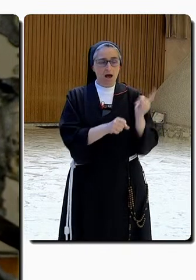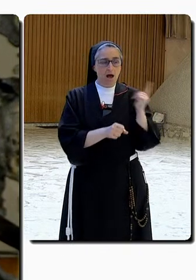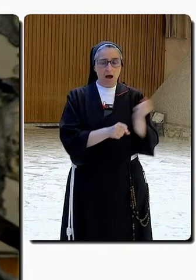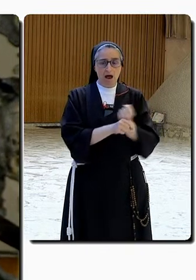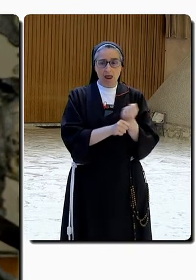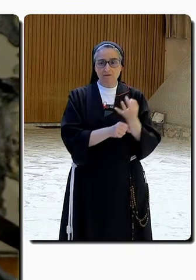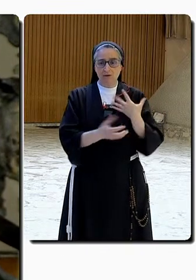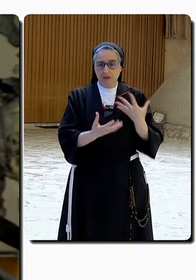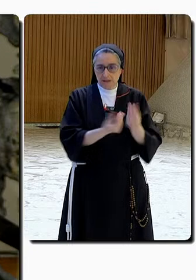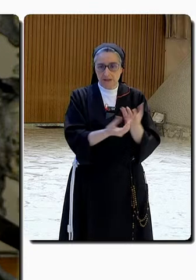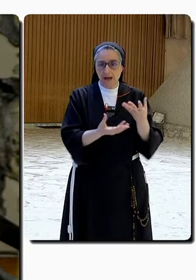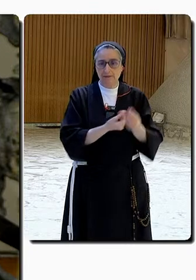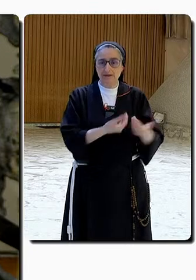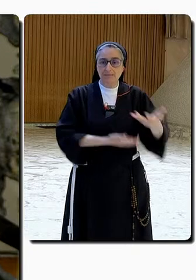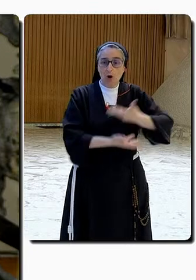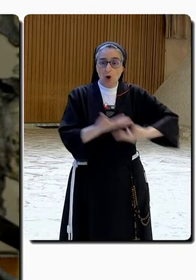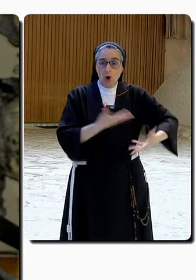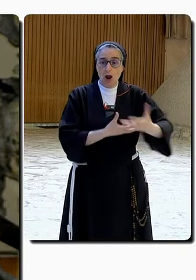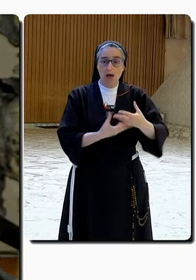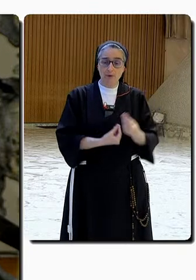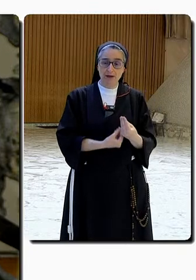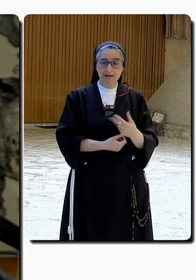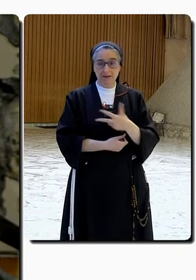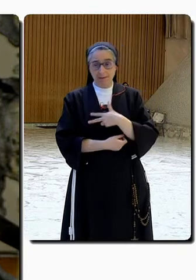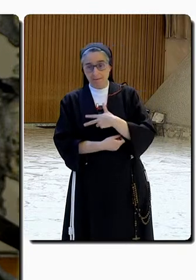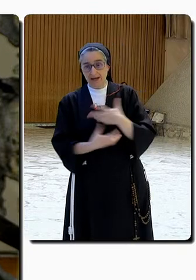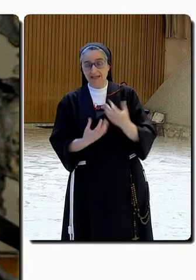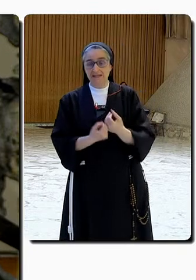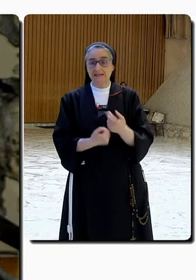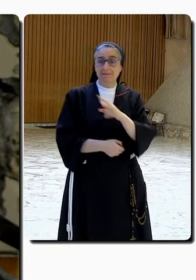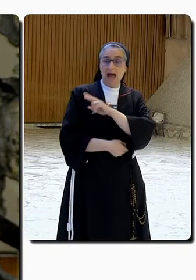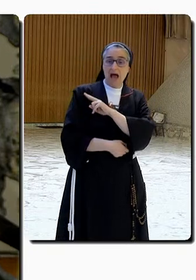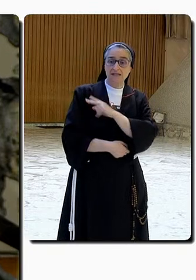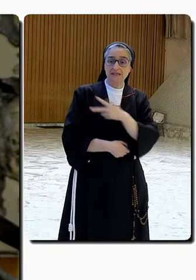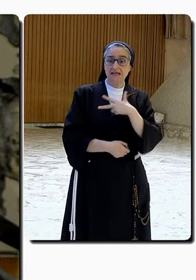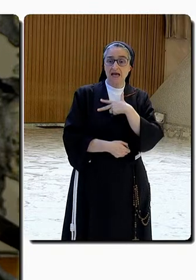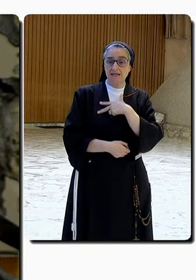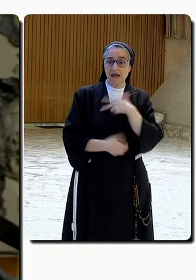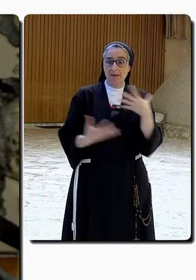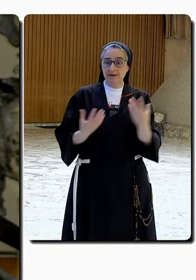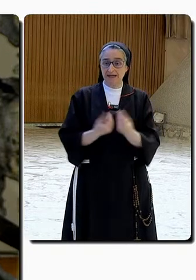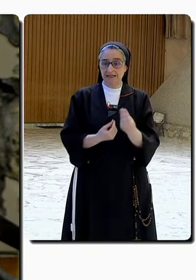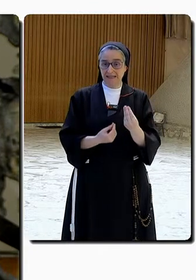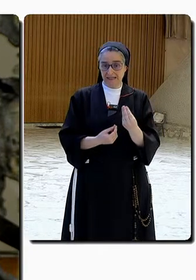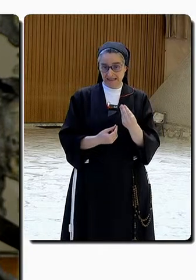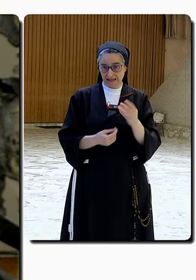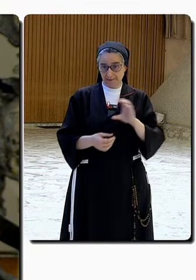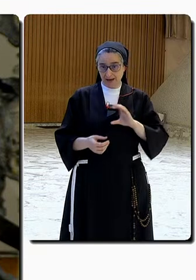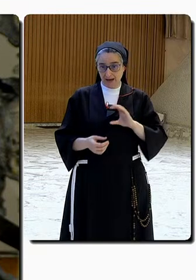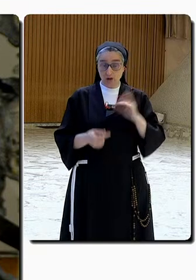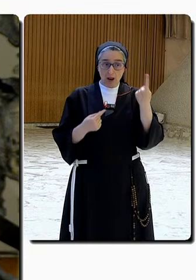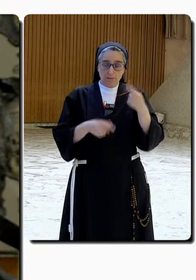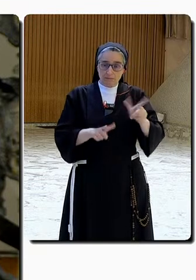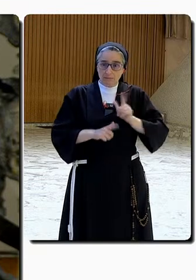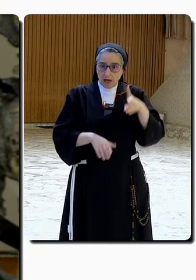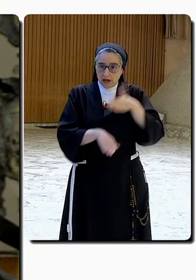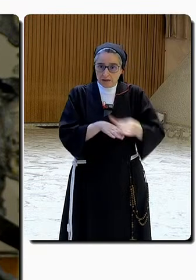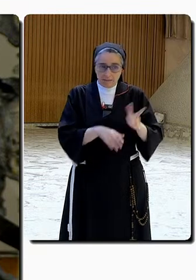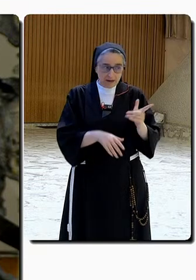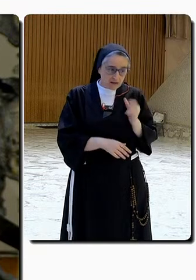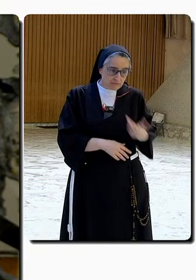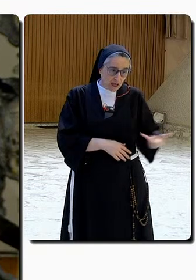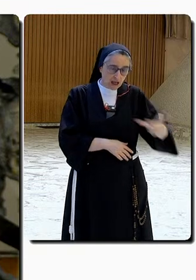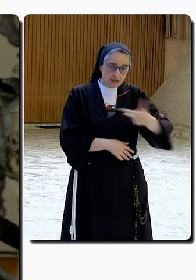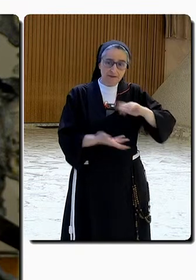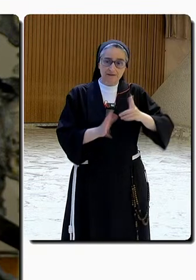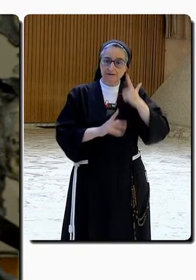in partnership and with assistance a Catholic priest. From these experiences, we have gained the